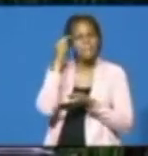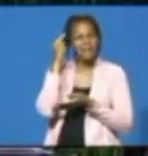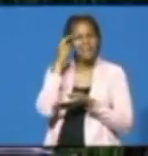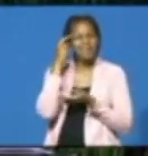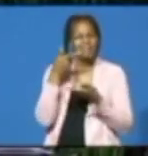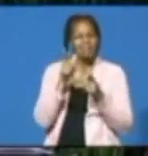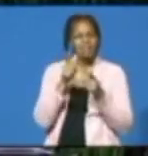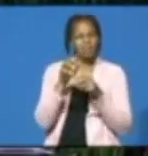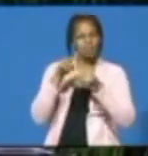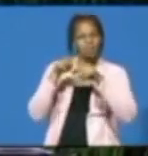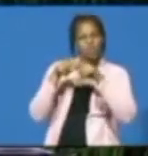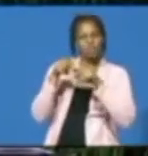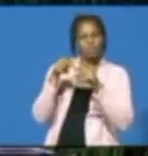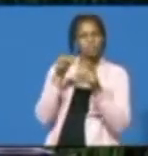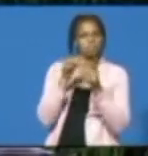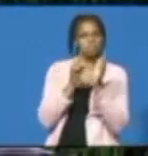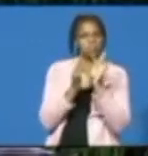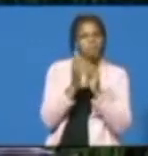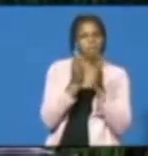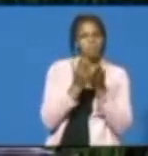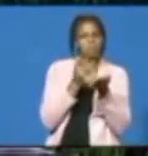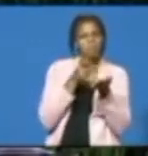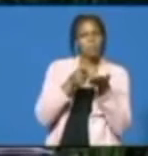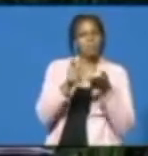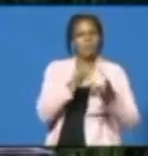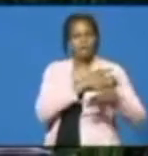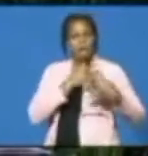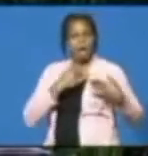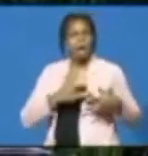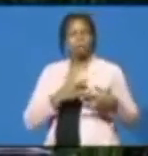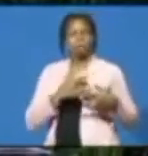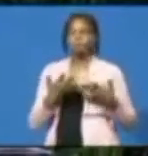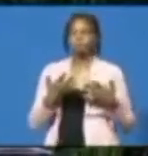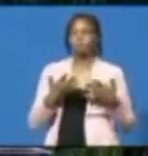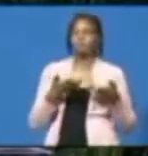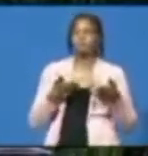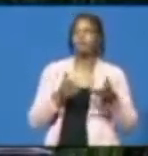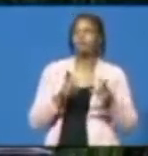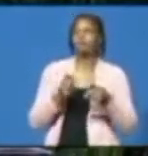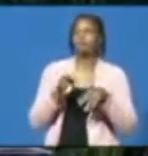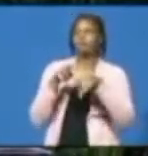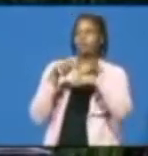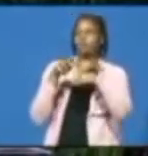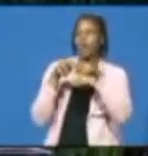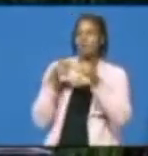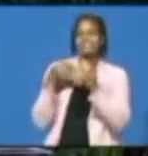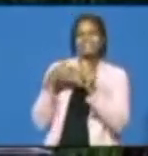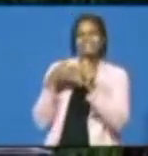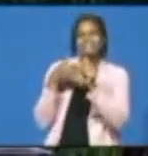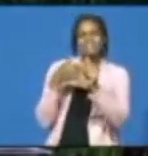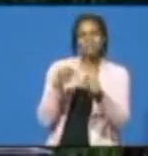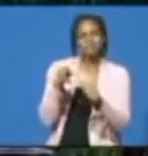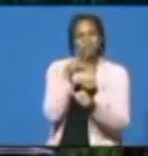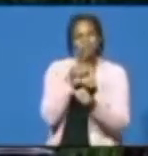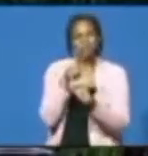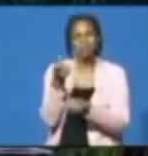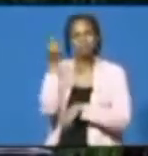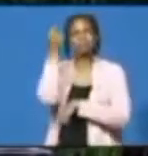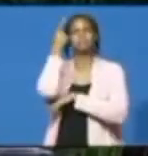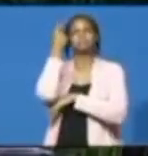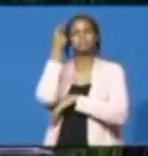word purify your hearts. Let the salt of God's word lead you to see that